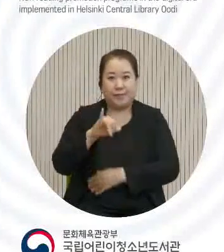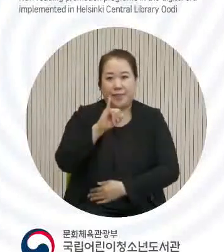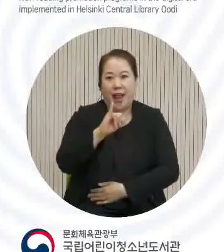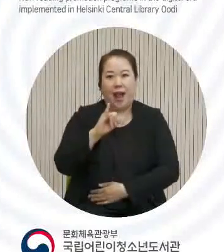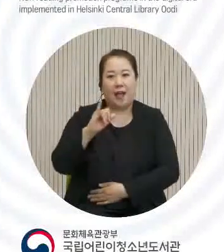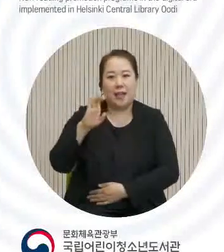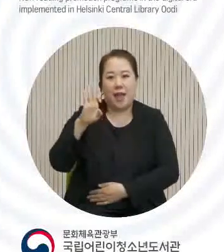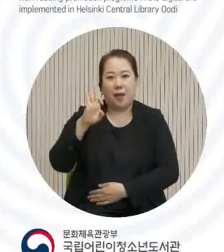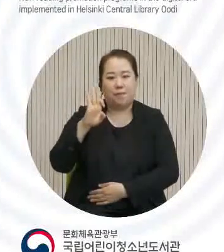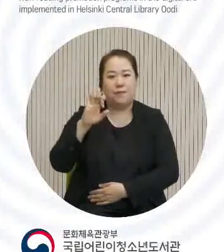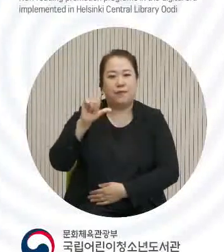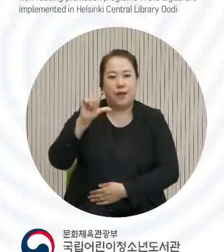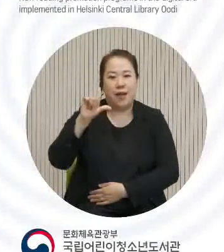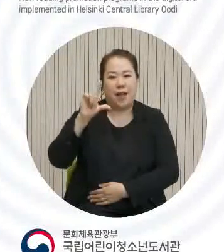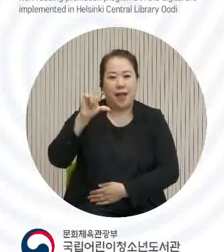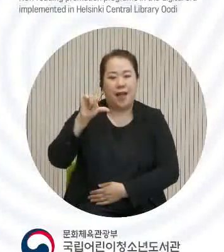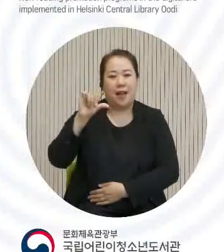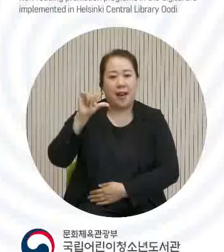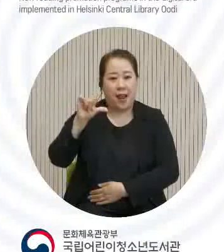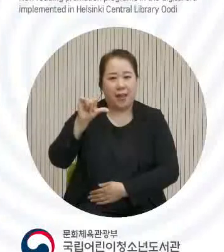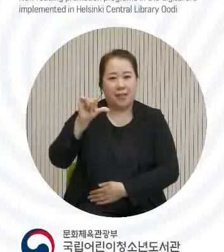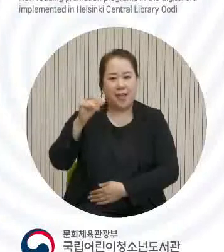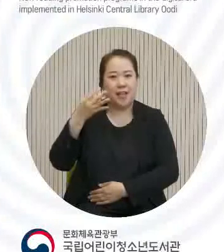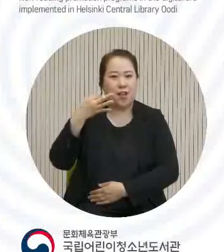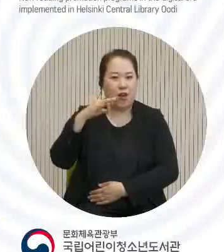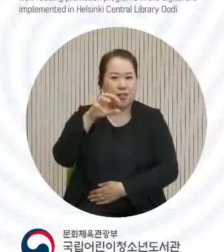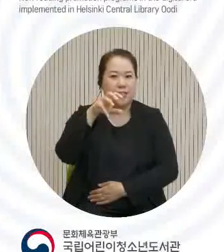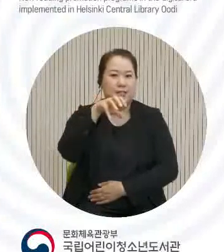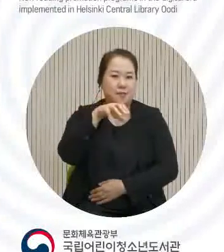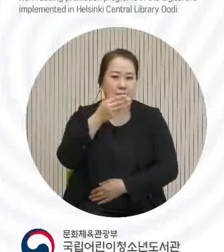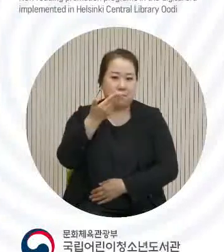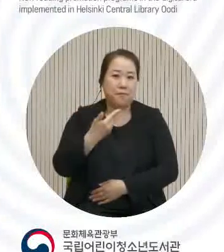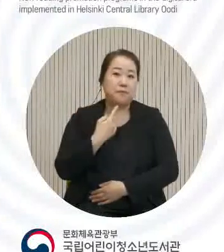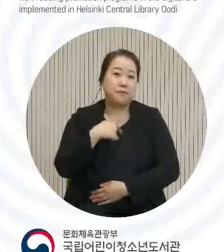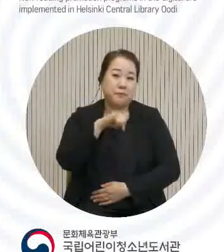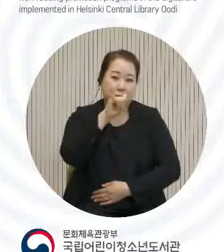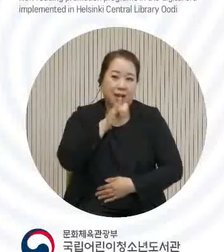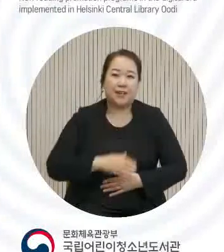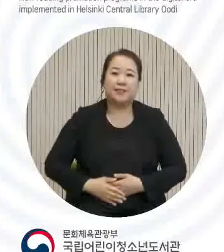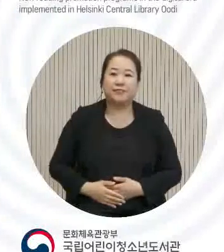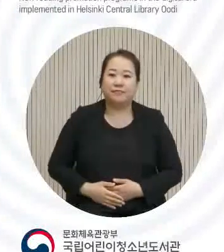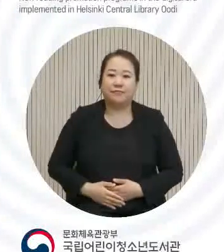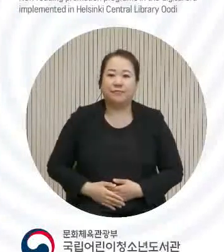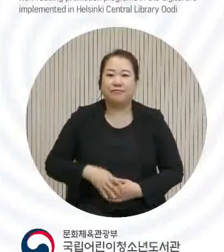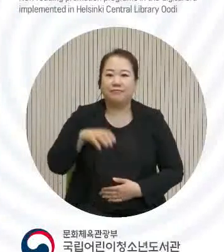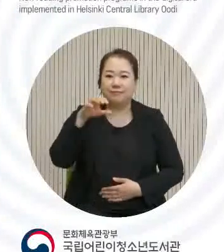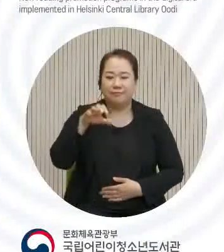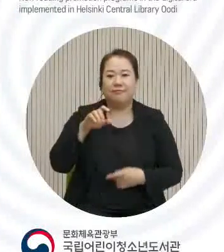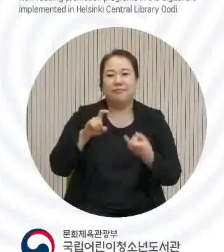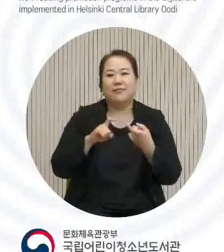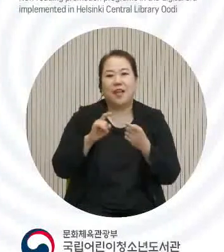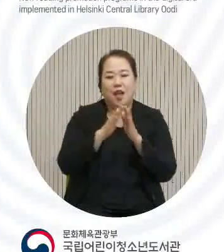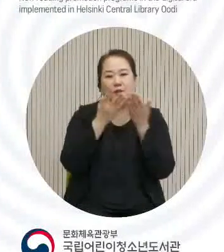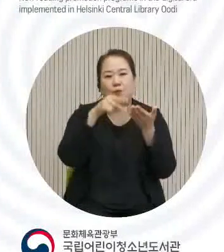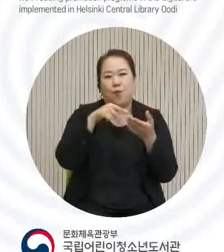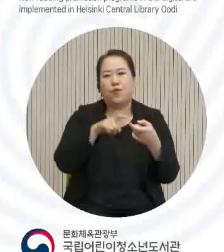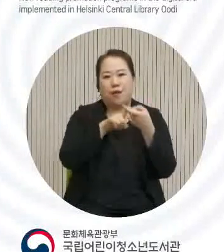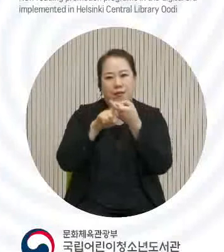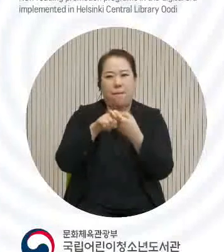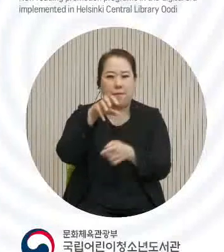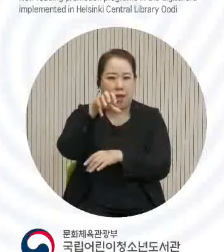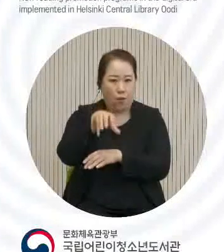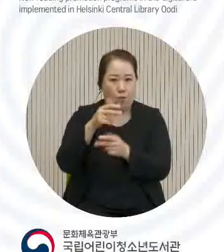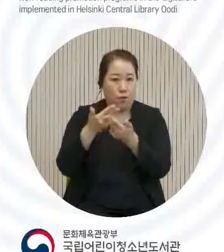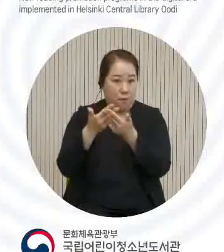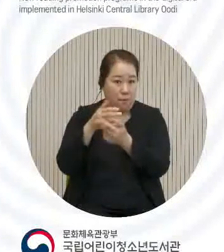Institutions, IFLA, who granted Audi the Best New Library in the World award in 2019.